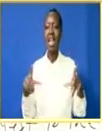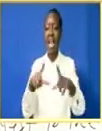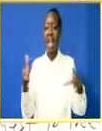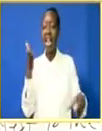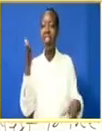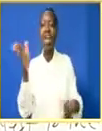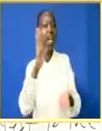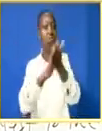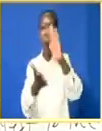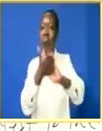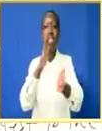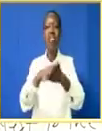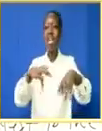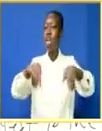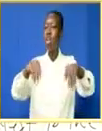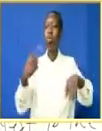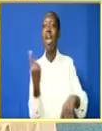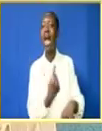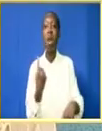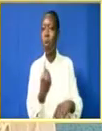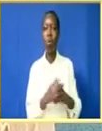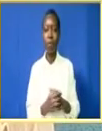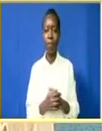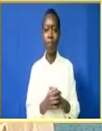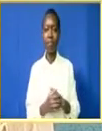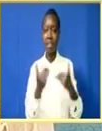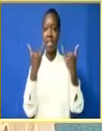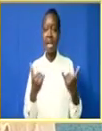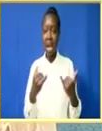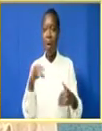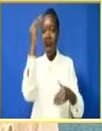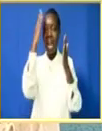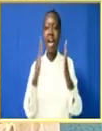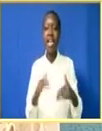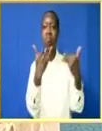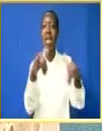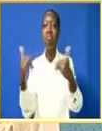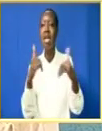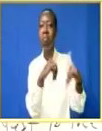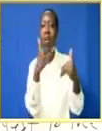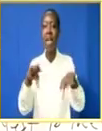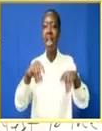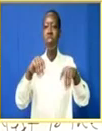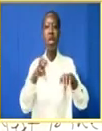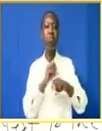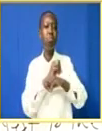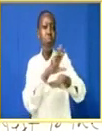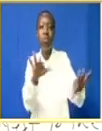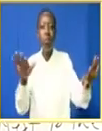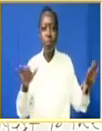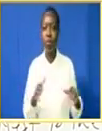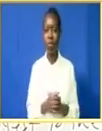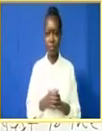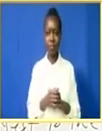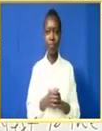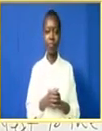Yeah. From edge to edge, 100 meters this way, 100 meters that way. That's wow. That's huge.